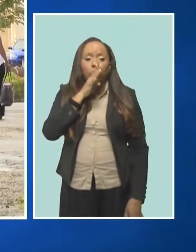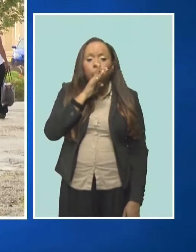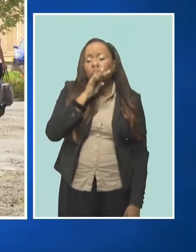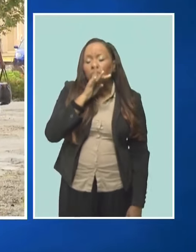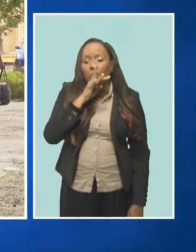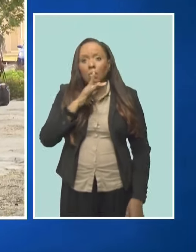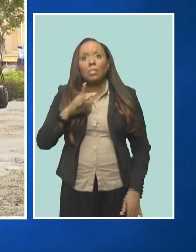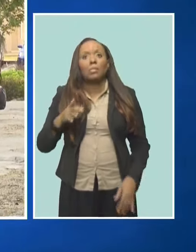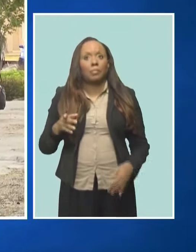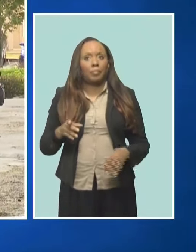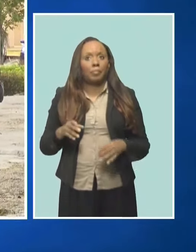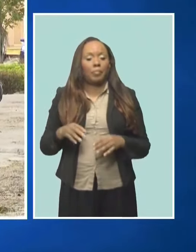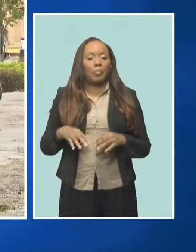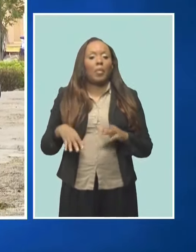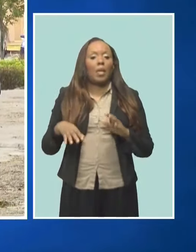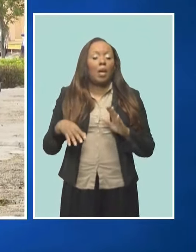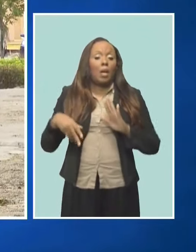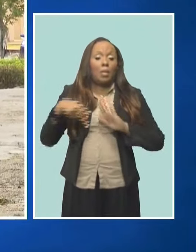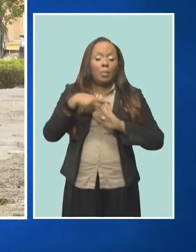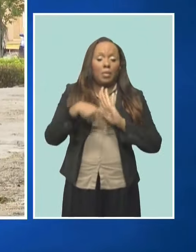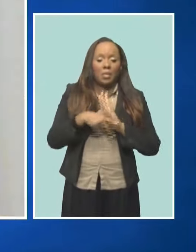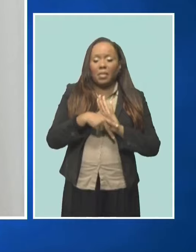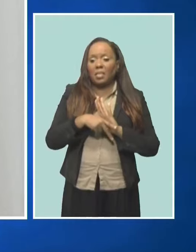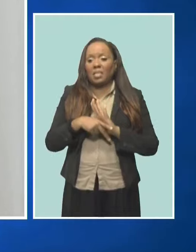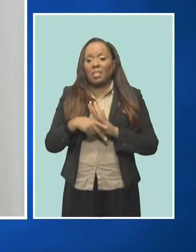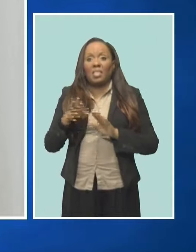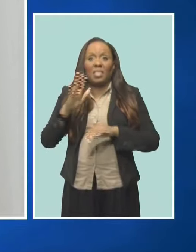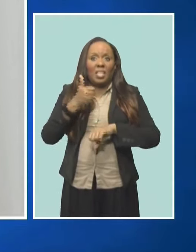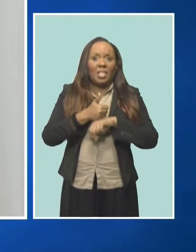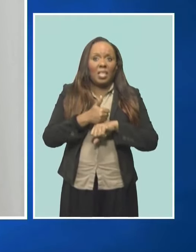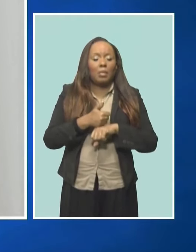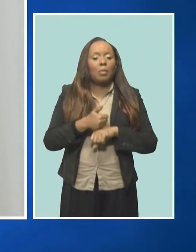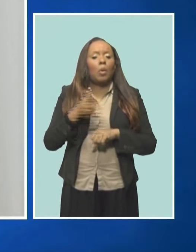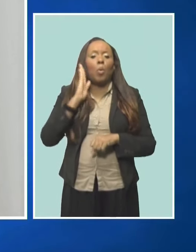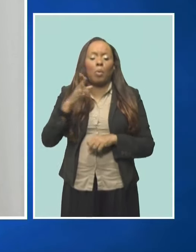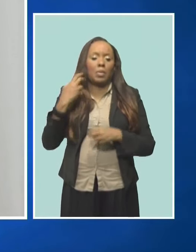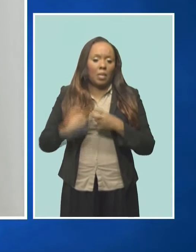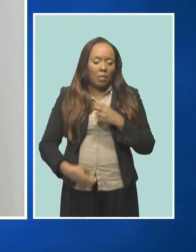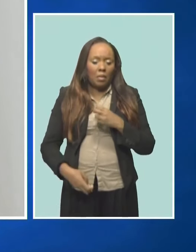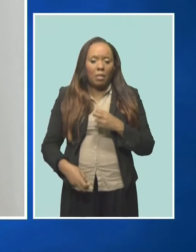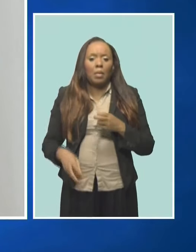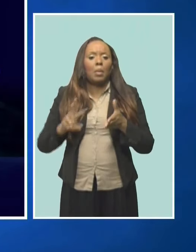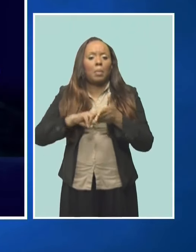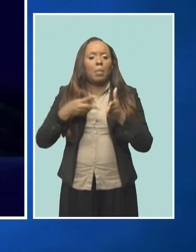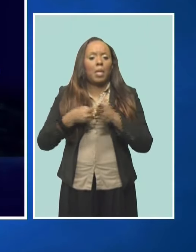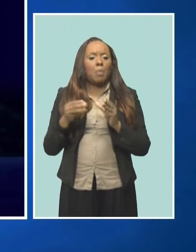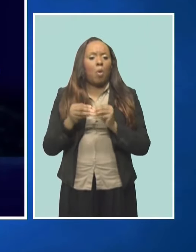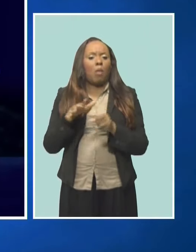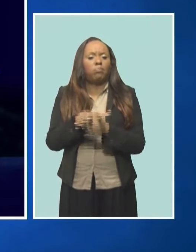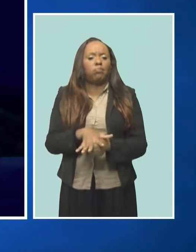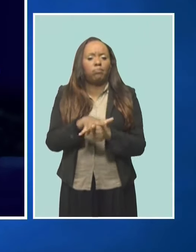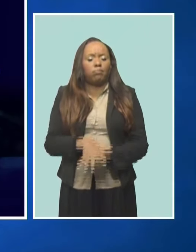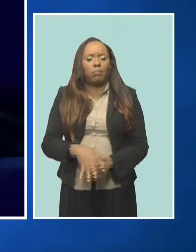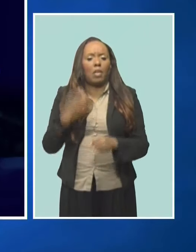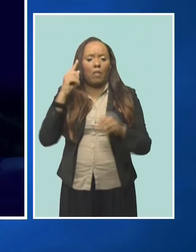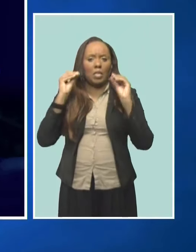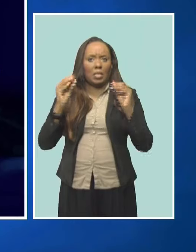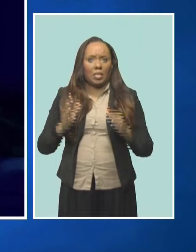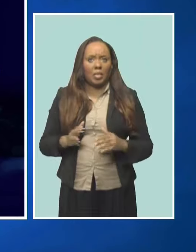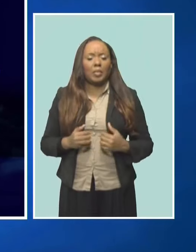a workable policy would be difficult to police and would place an added burden on teachers. Because another